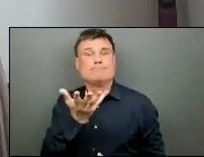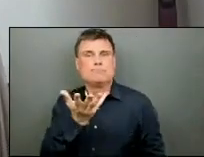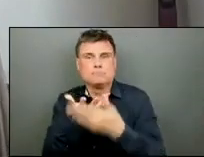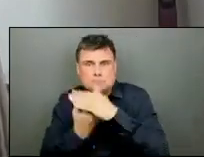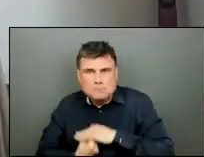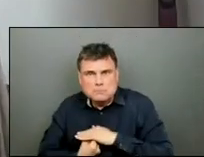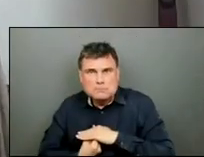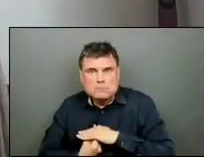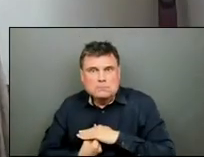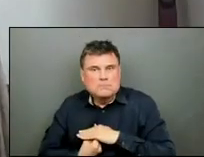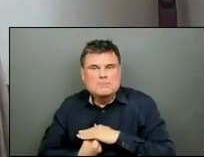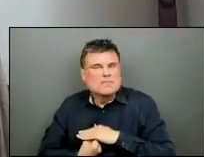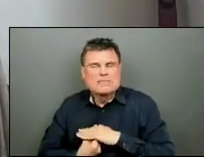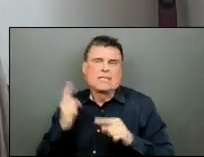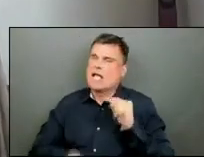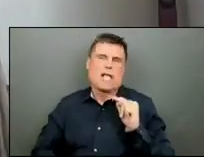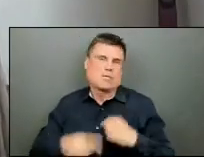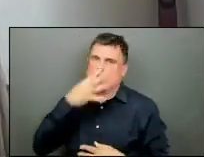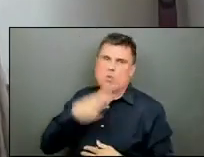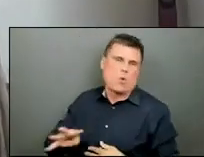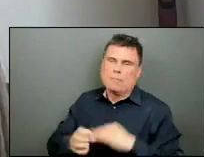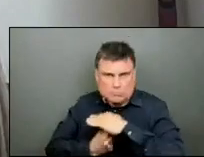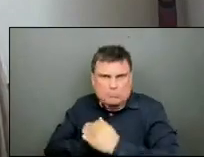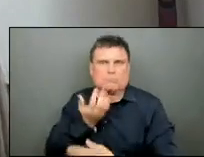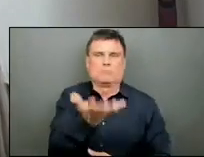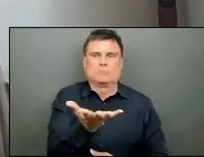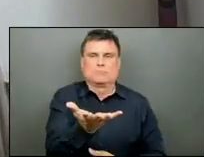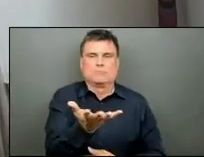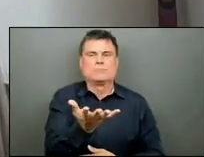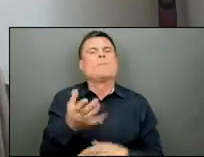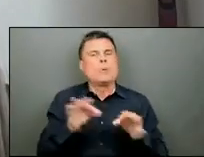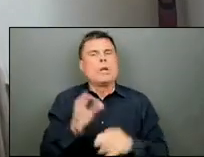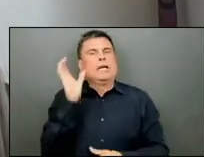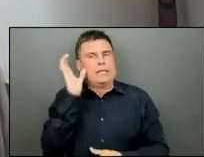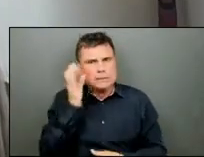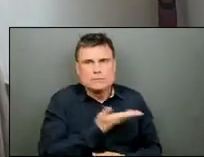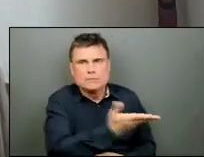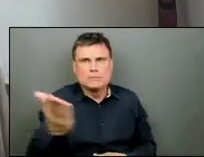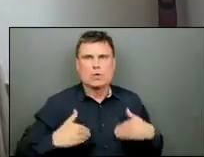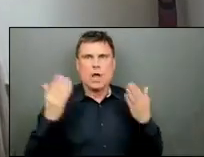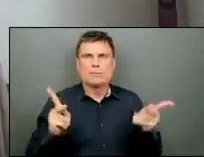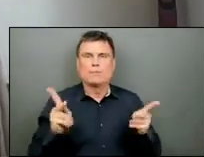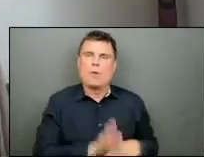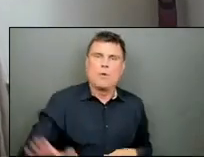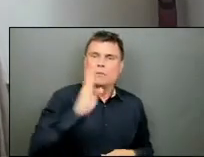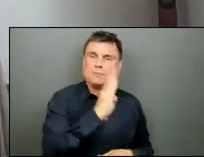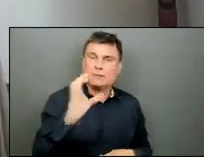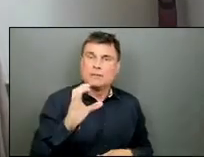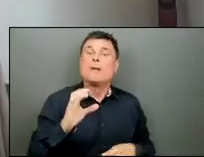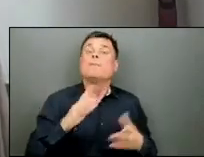I look forward to hearing from the youth of our province. I know the future is bright, and it will be all the brighter with their